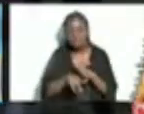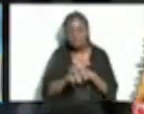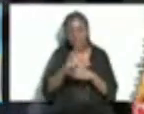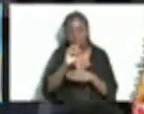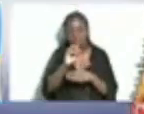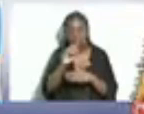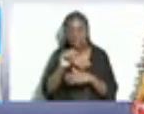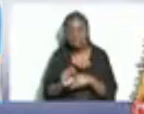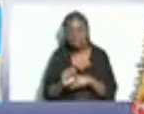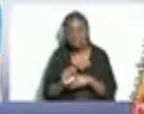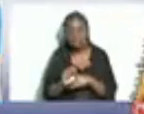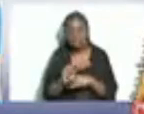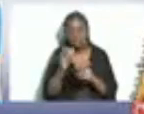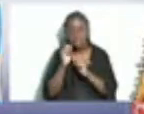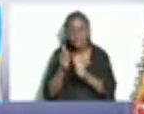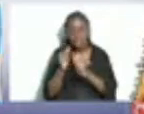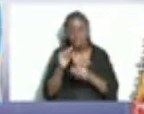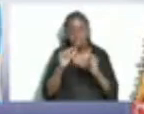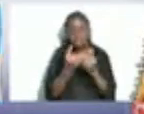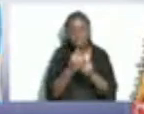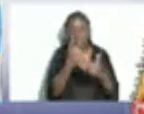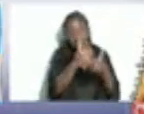you can expect from Boxing Day on Bay.